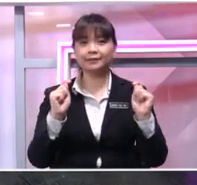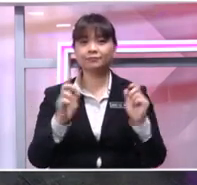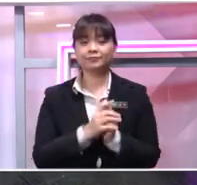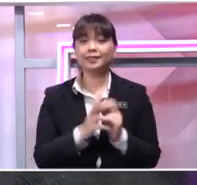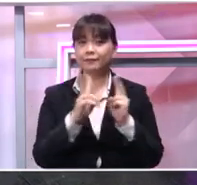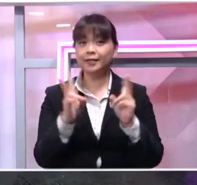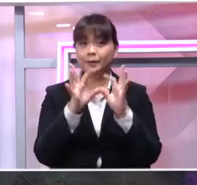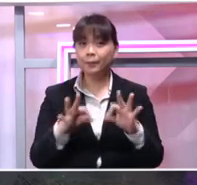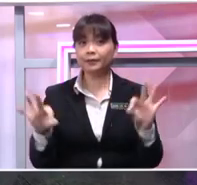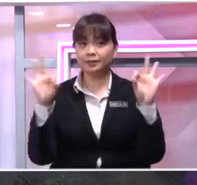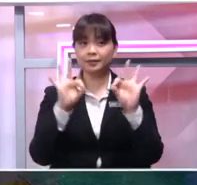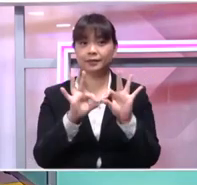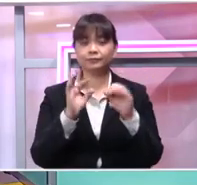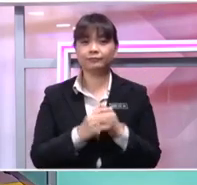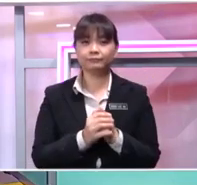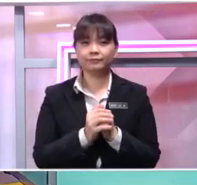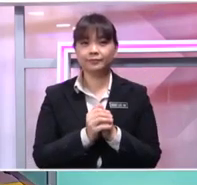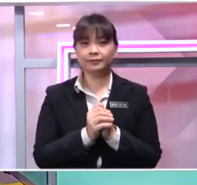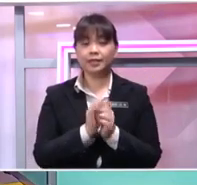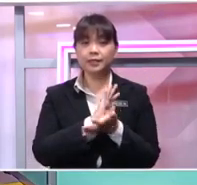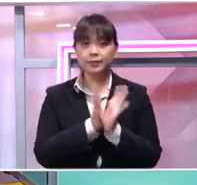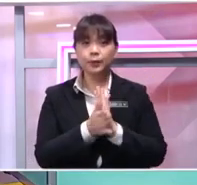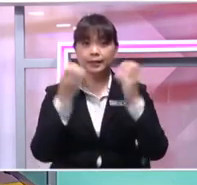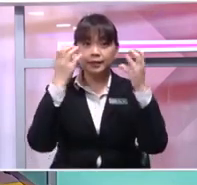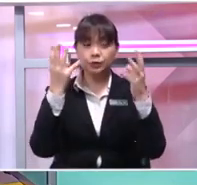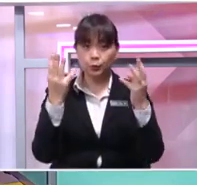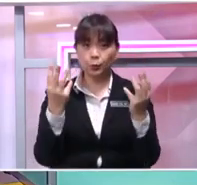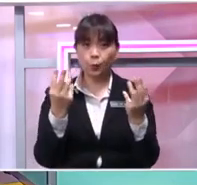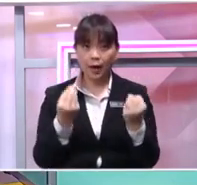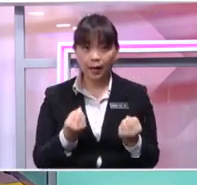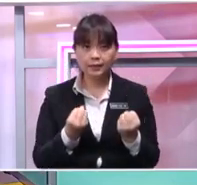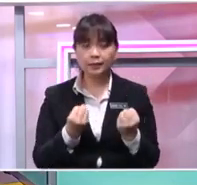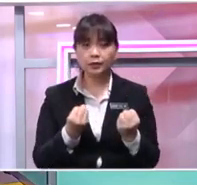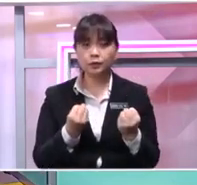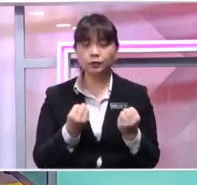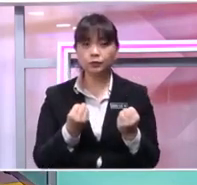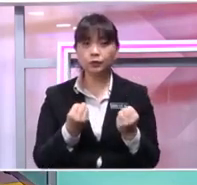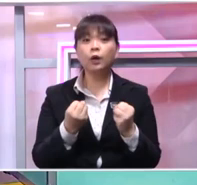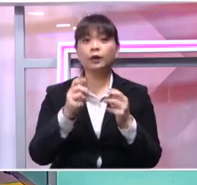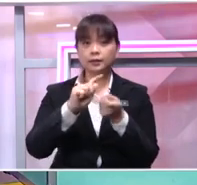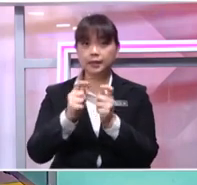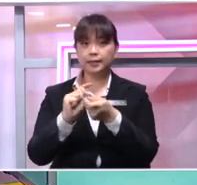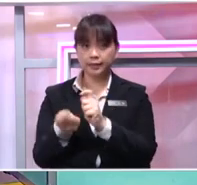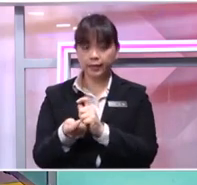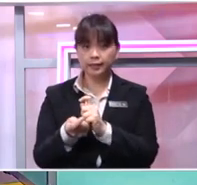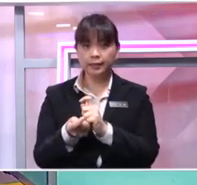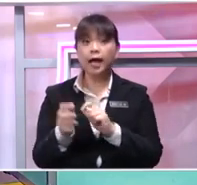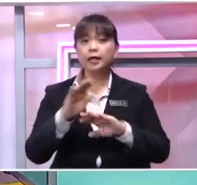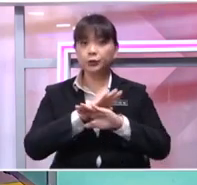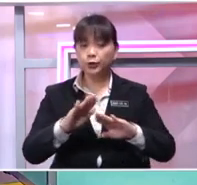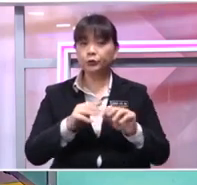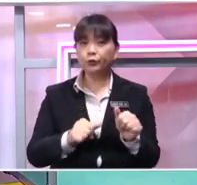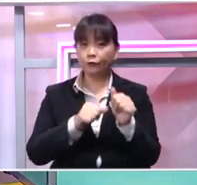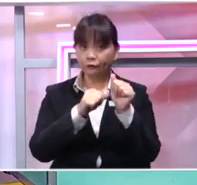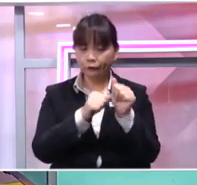Okay, so I'm gonna jumble it up. Okay. I'm not going to do follow as, the sequence.